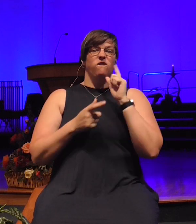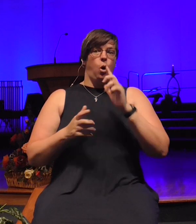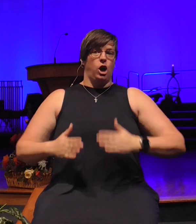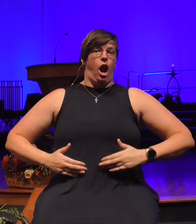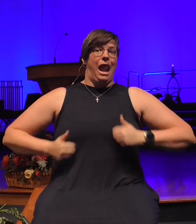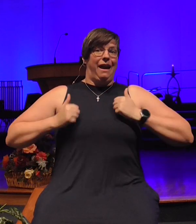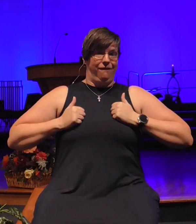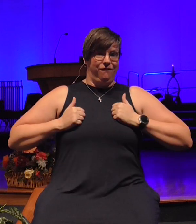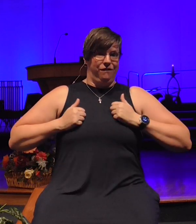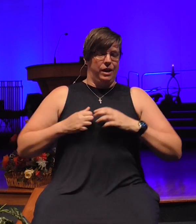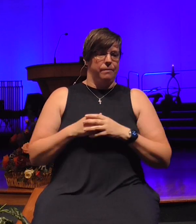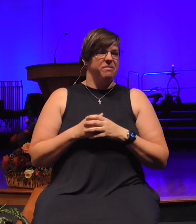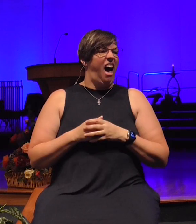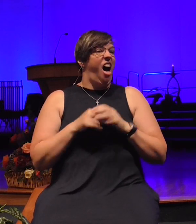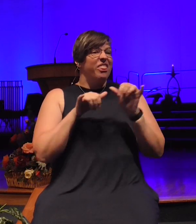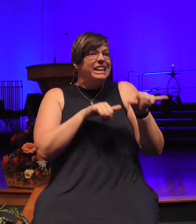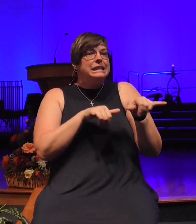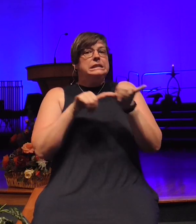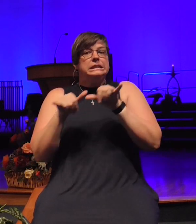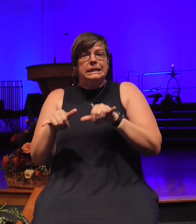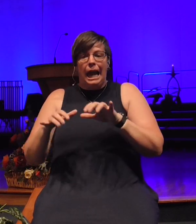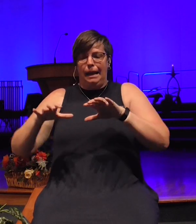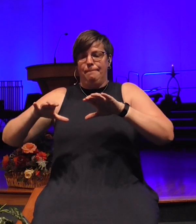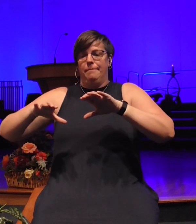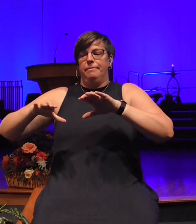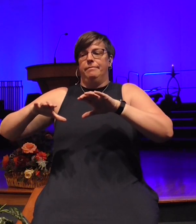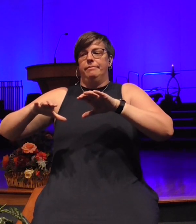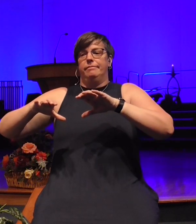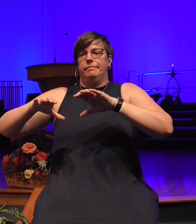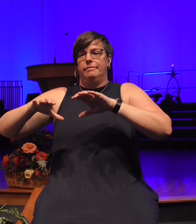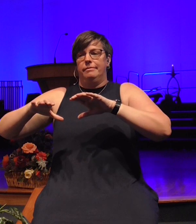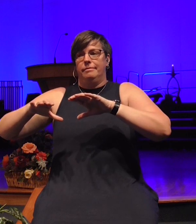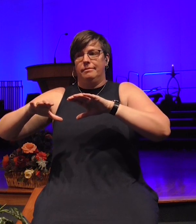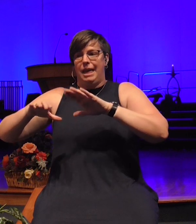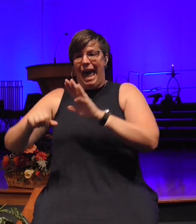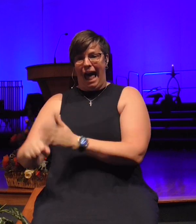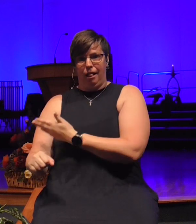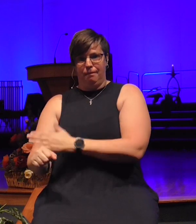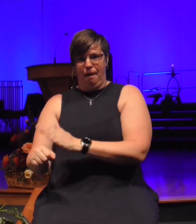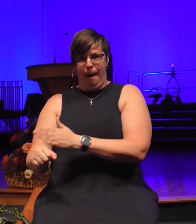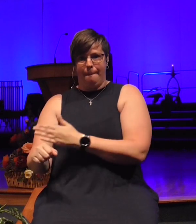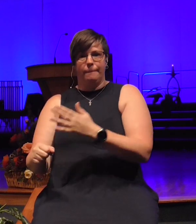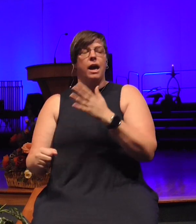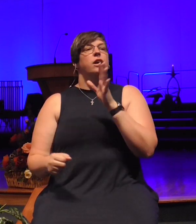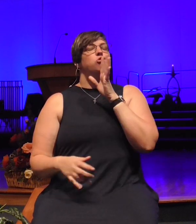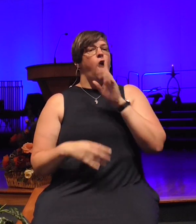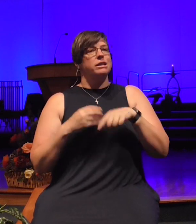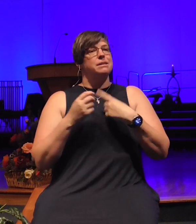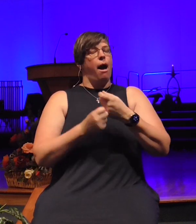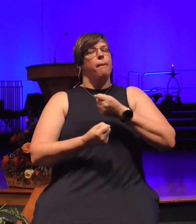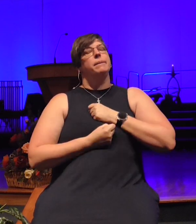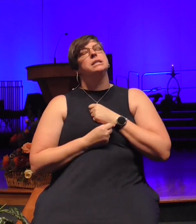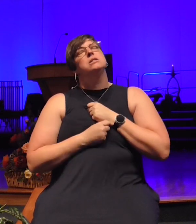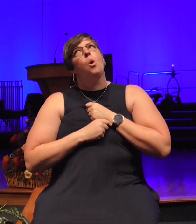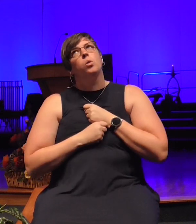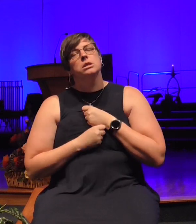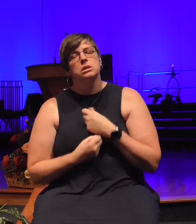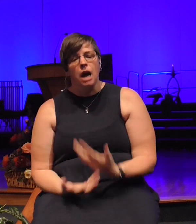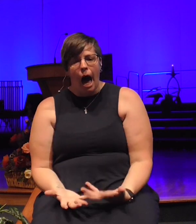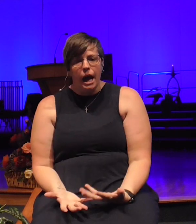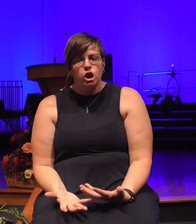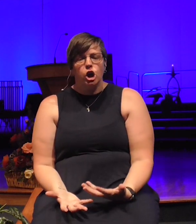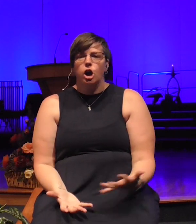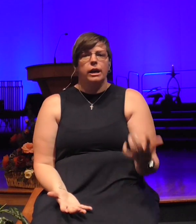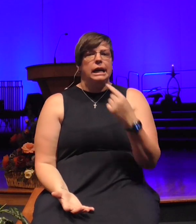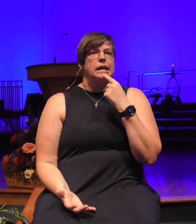On the same album where he talks about starting a revolution, he talks about being so tired and how he even wants to hang his